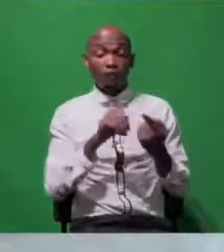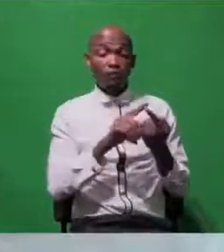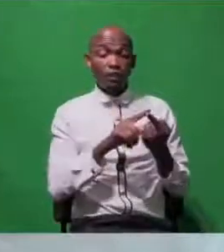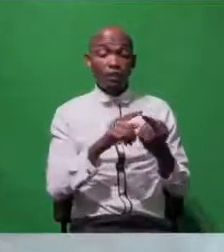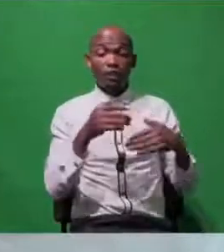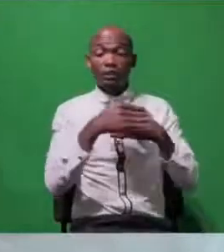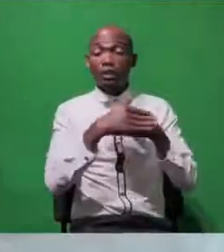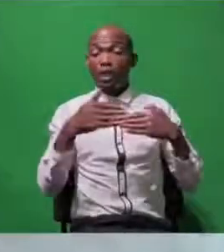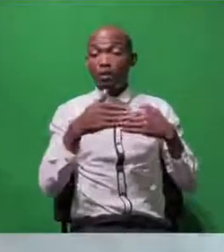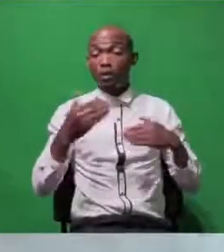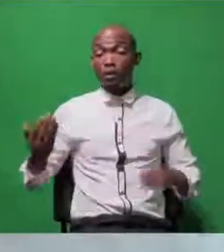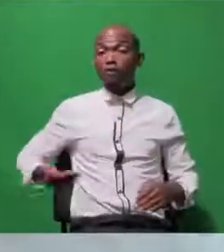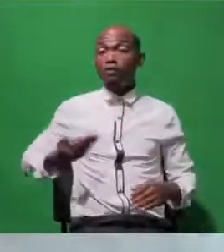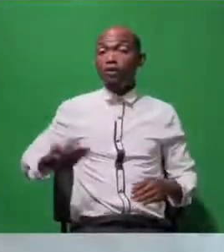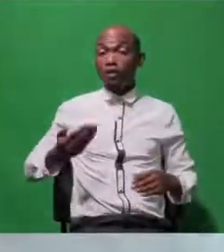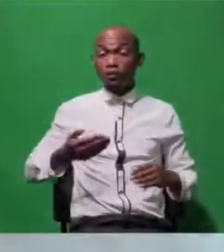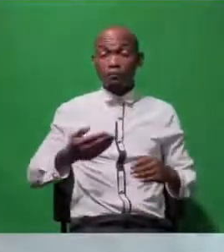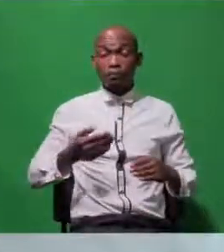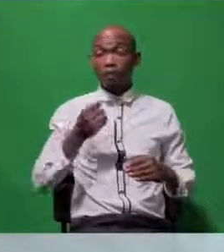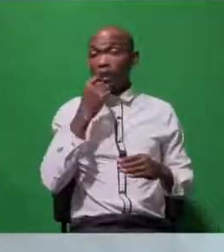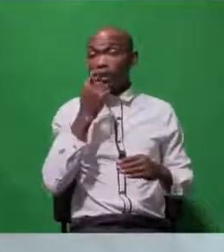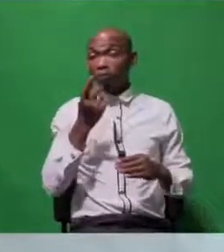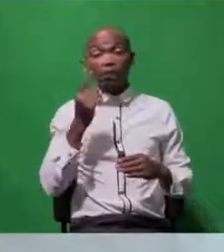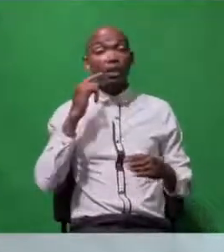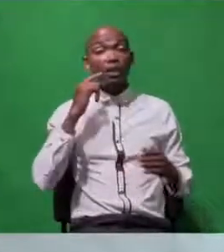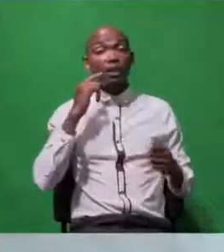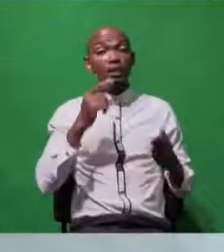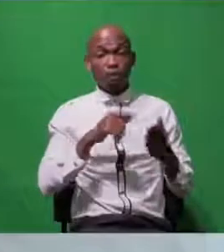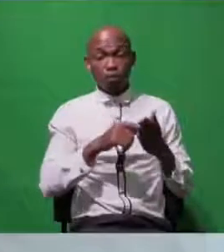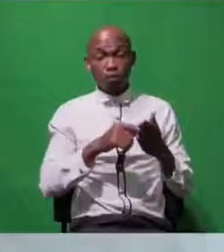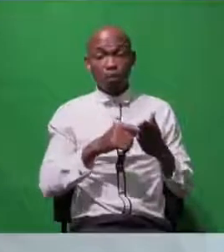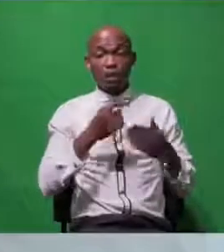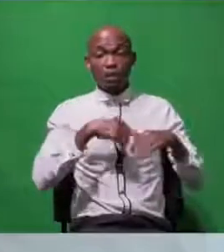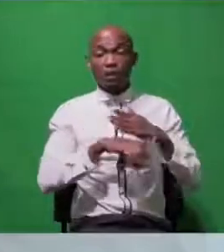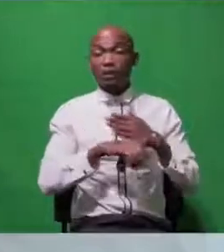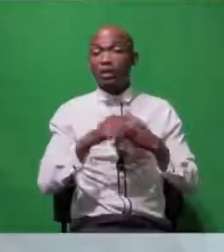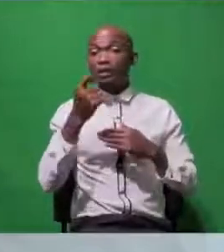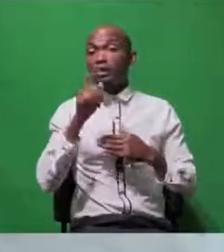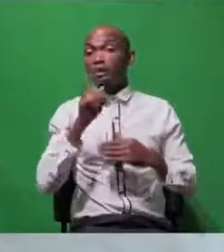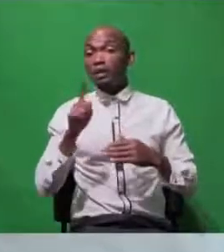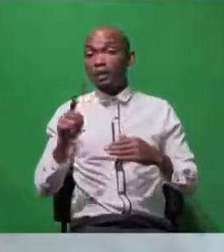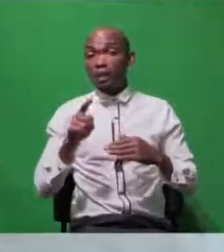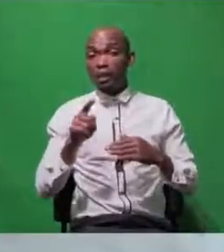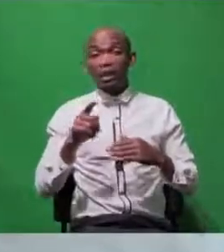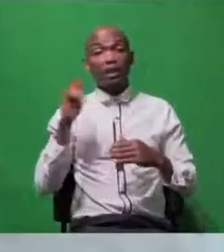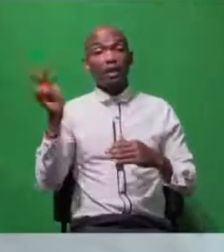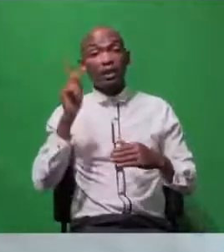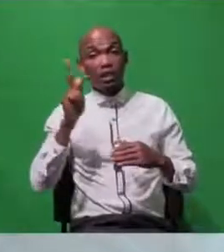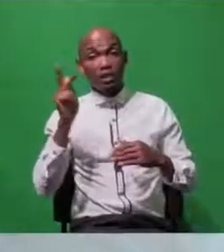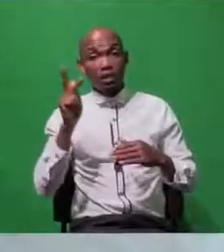we have in Africa. For example, in Tanzania and Kenya, we have English